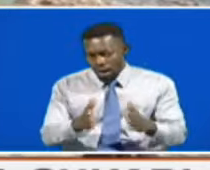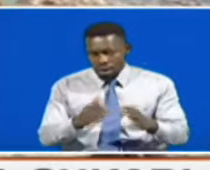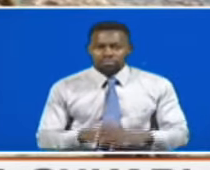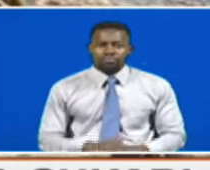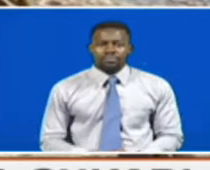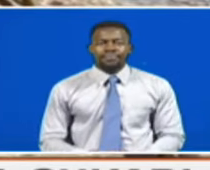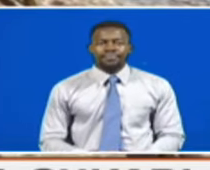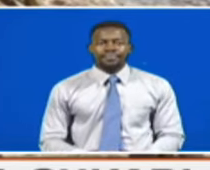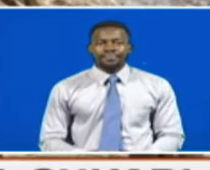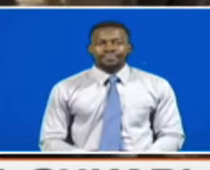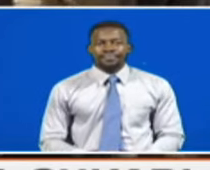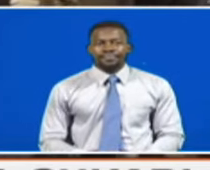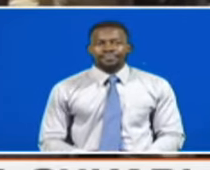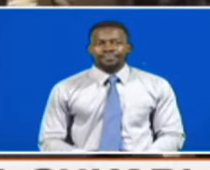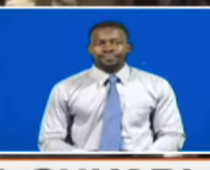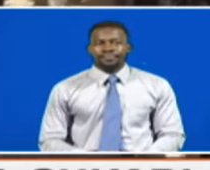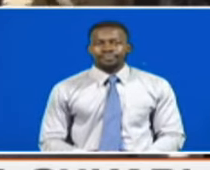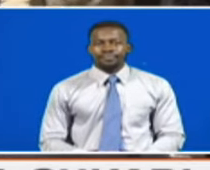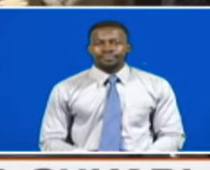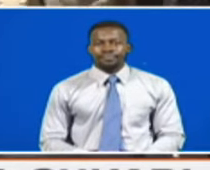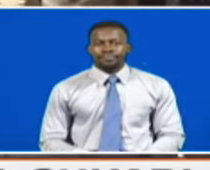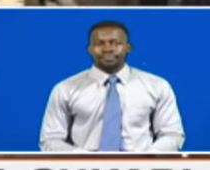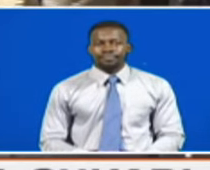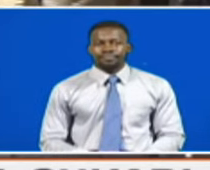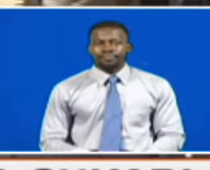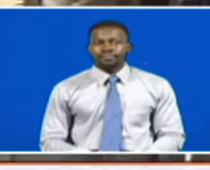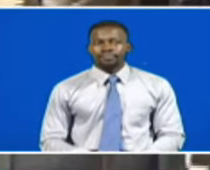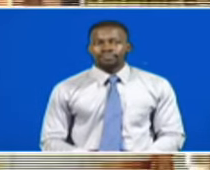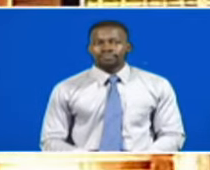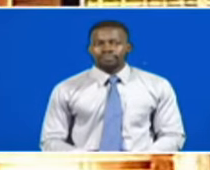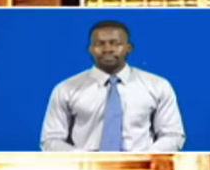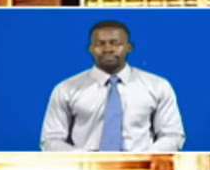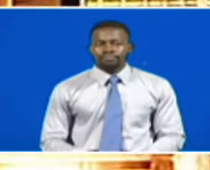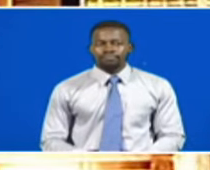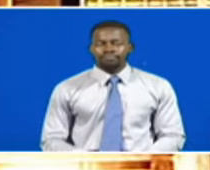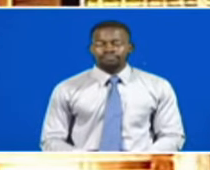Bramwen Bwire, KTN News, Kisumu. Naam, taarifa hiyo